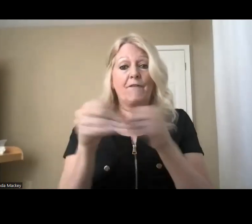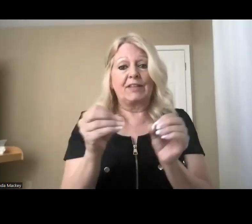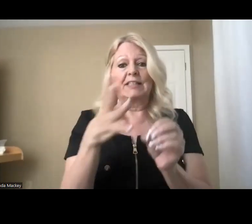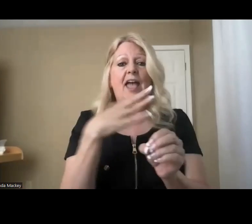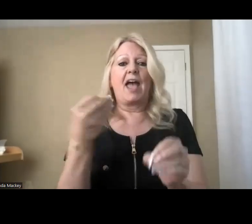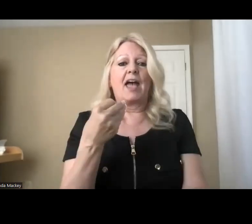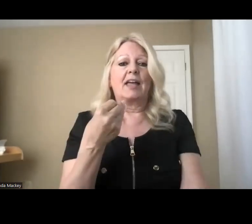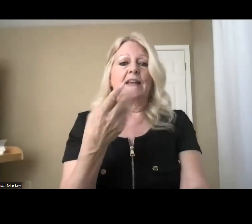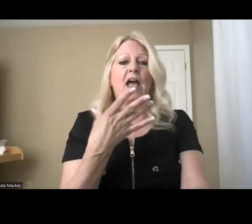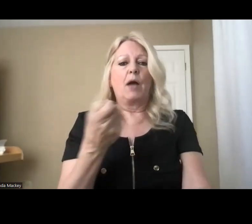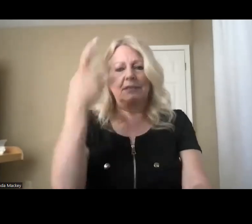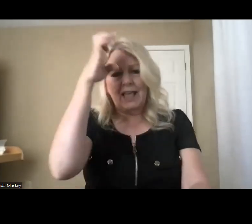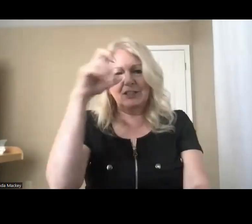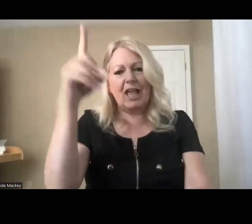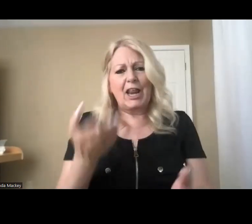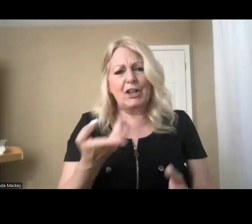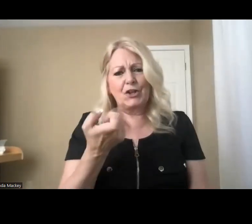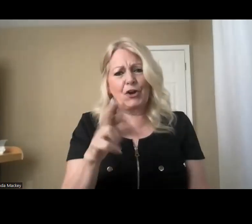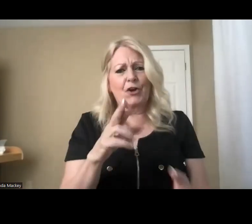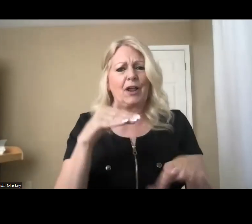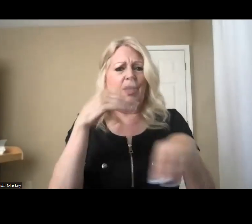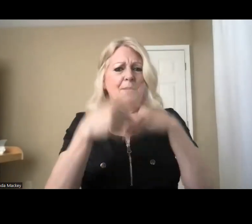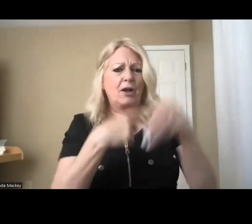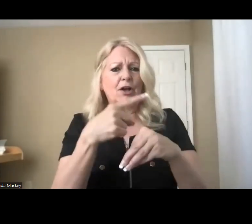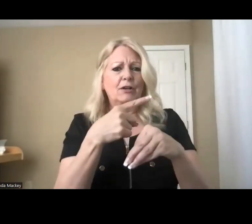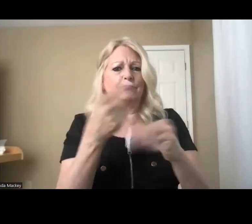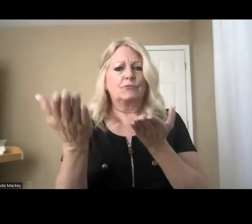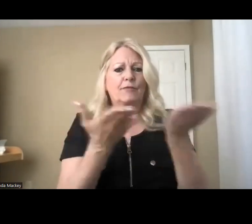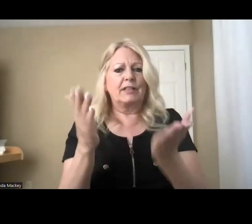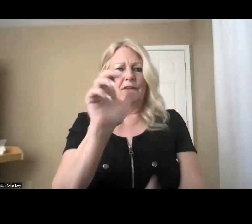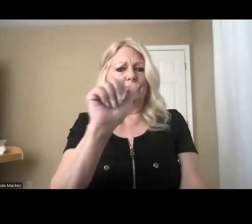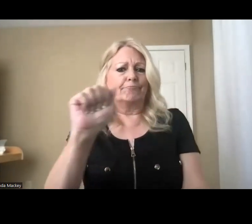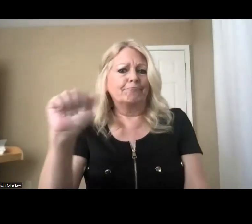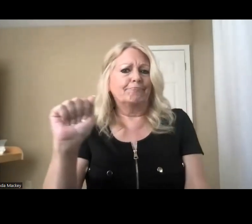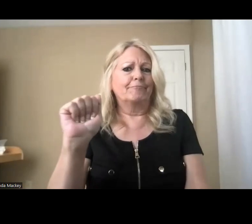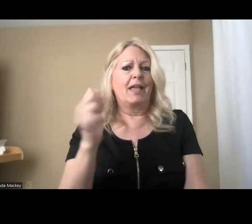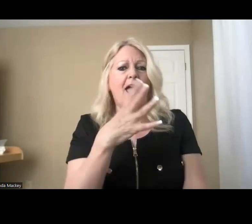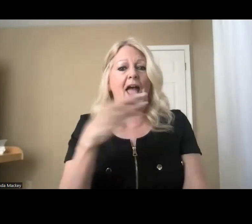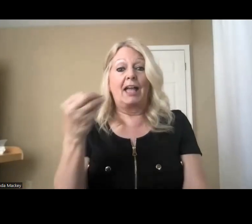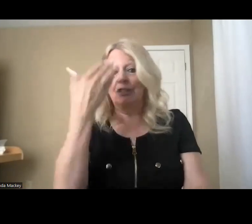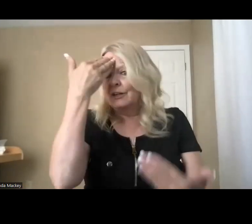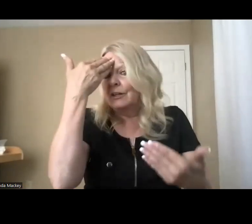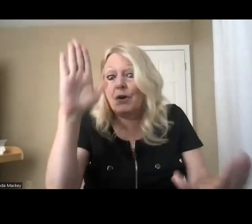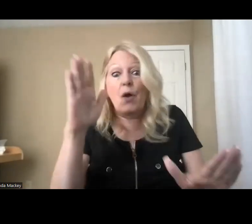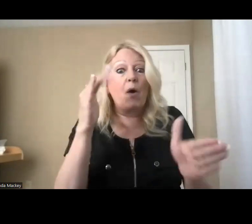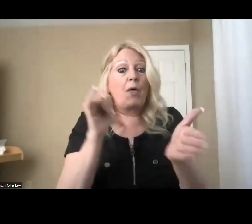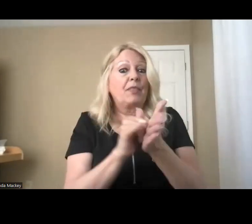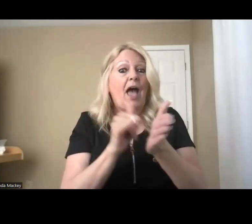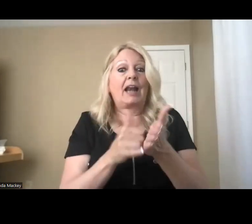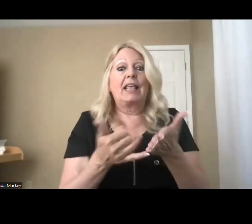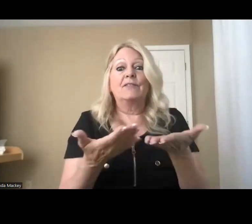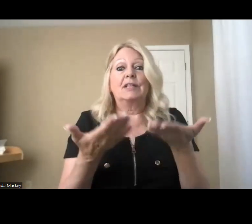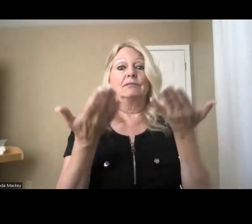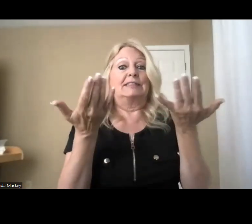her about the services of the AAA. And she had no idea that it existed. And I thought, okay, there's a disconnect